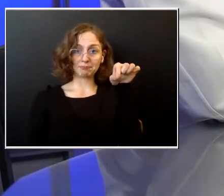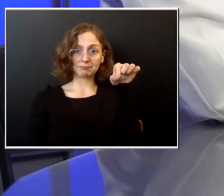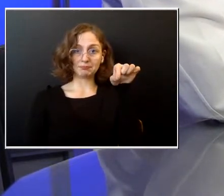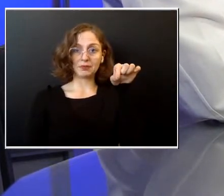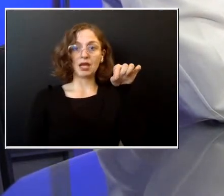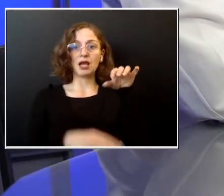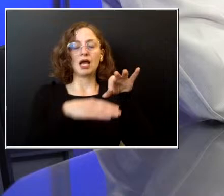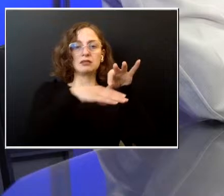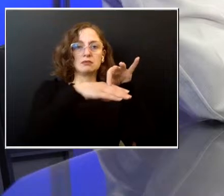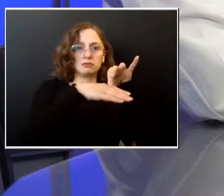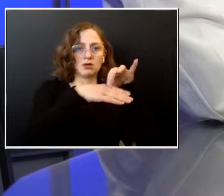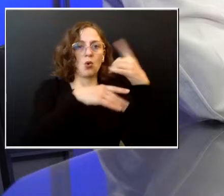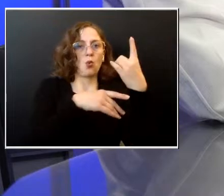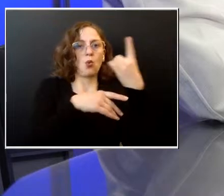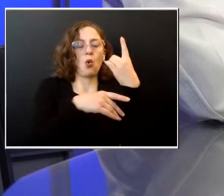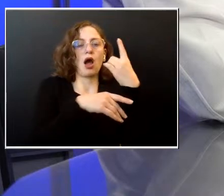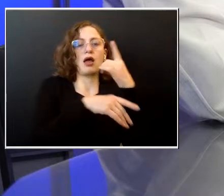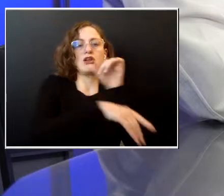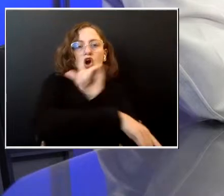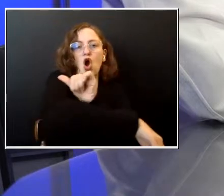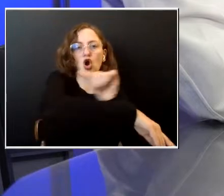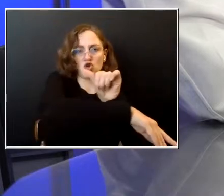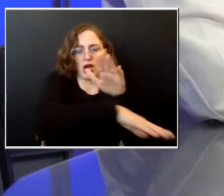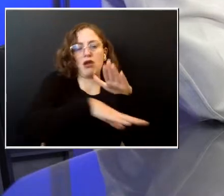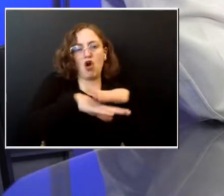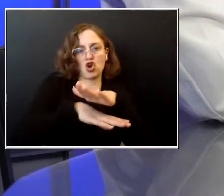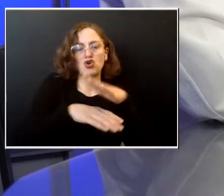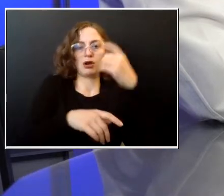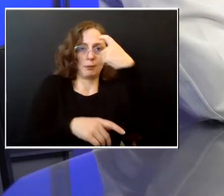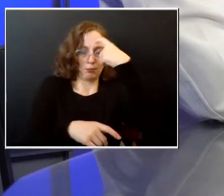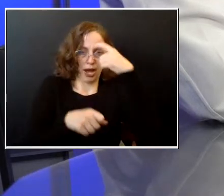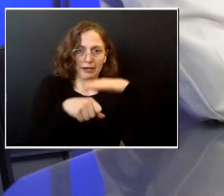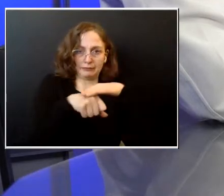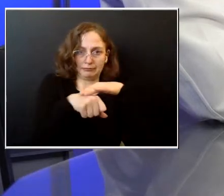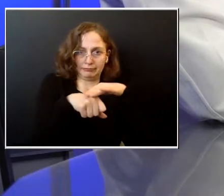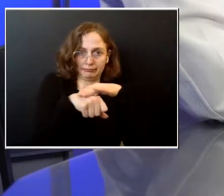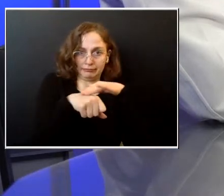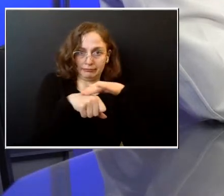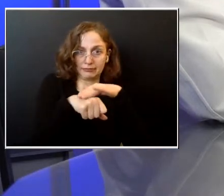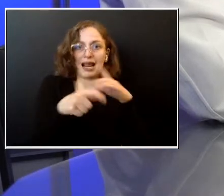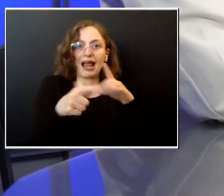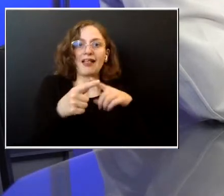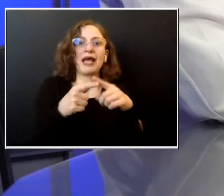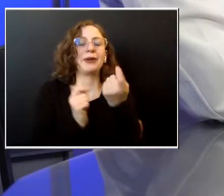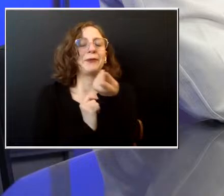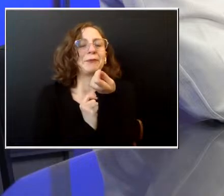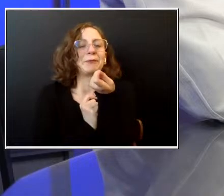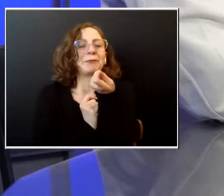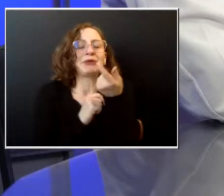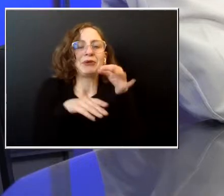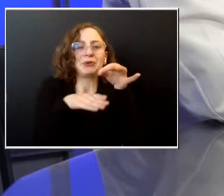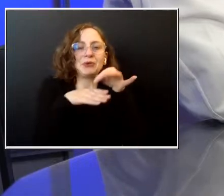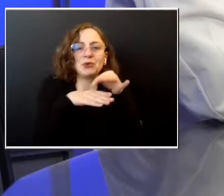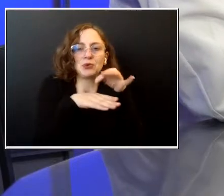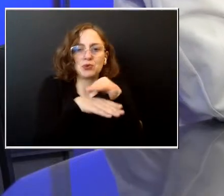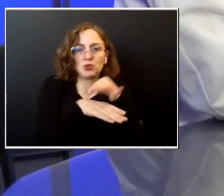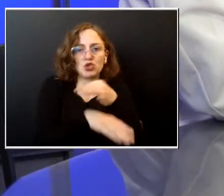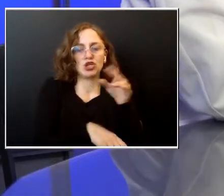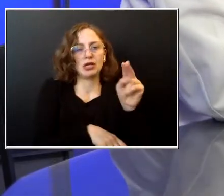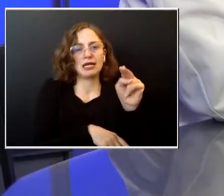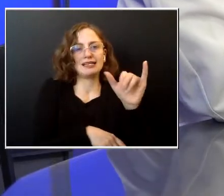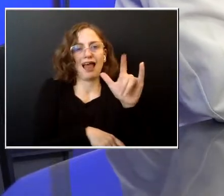brain. And we have a tiny little suture here. It's a nylon suture that we are